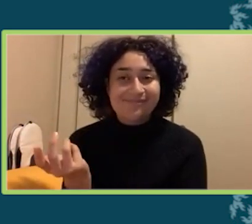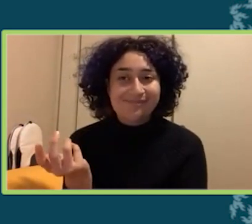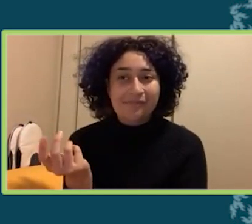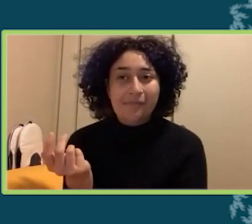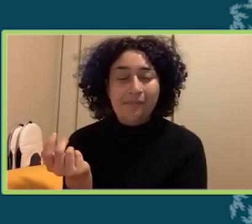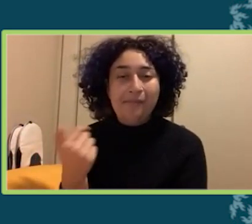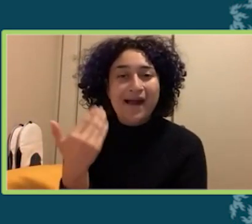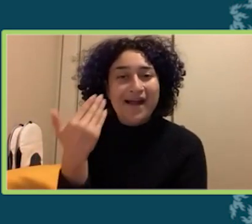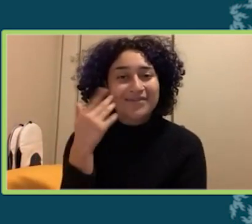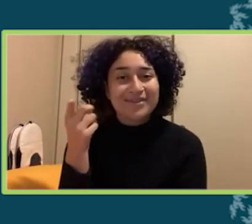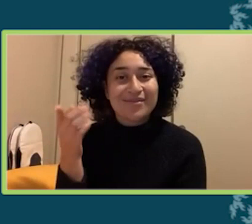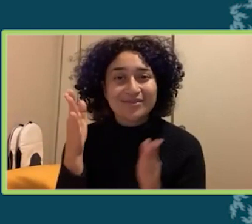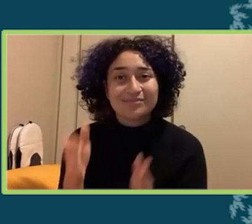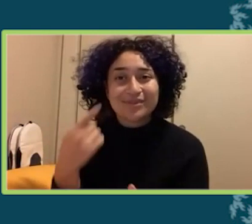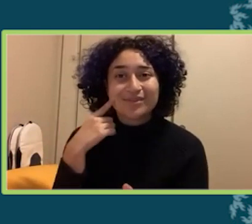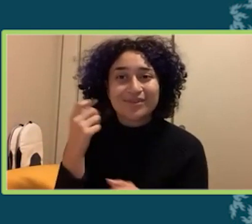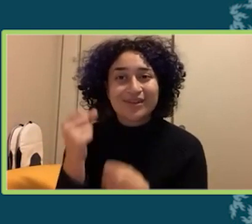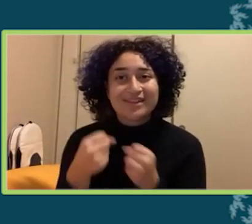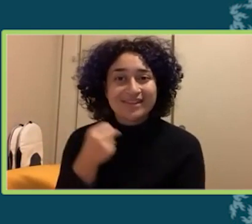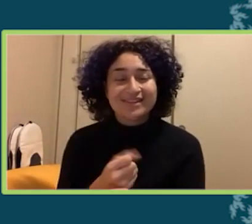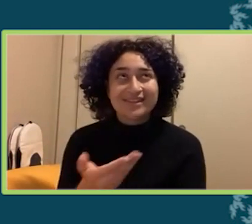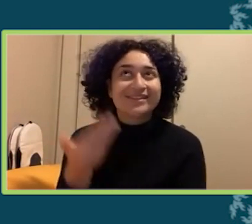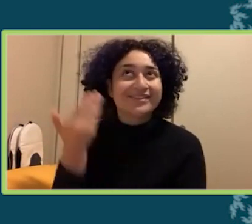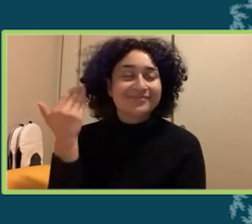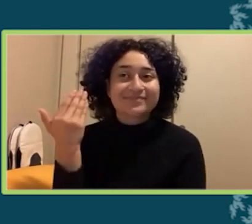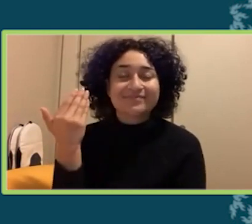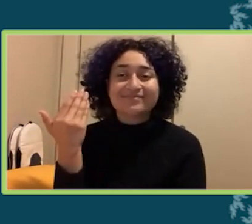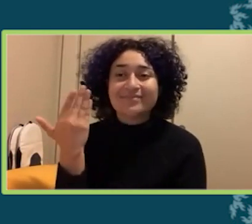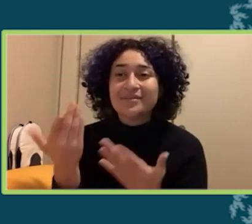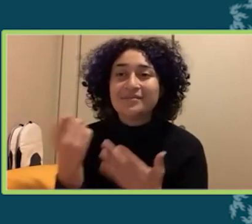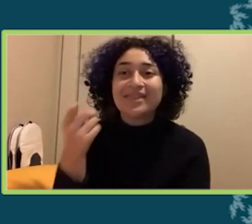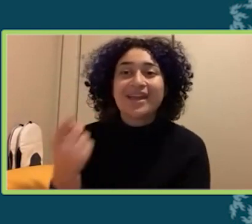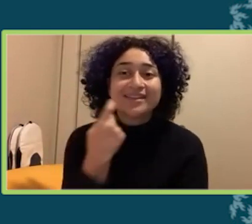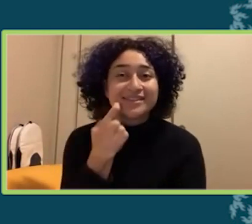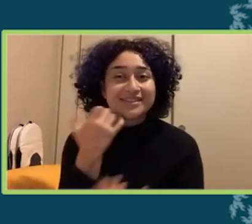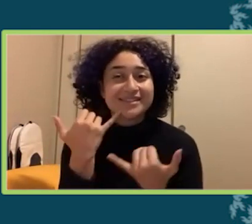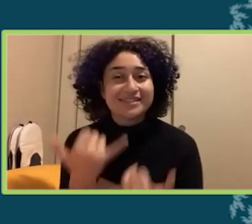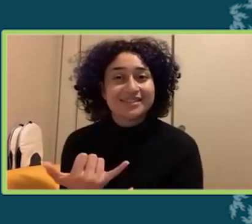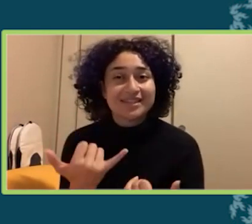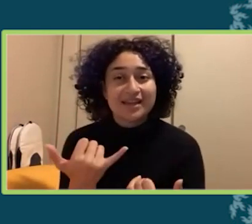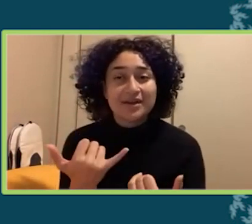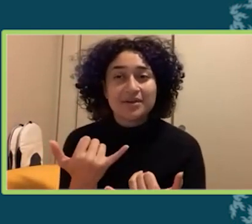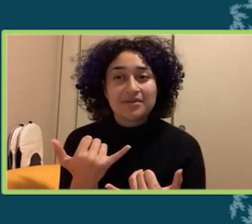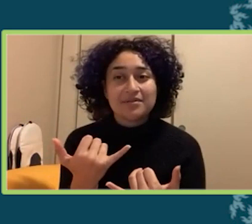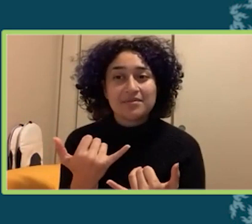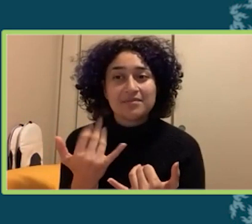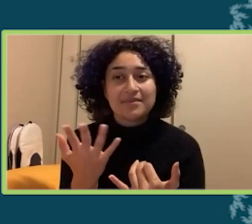I've known this person for many years, although Laura may just now be coming into that awareness. Having worked